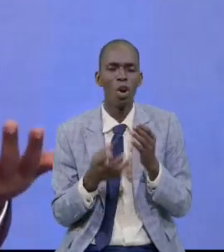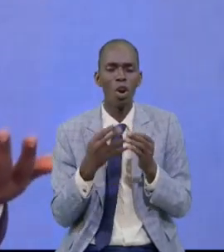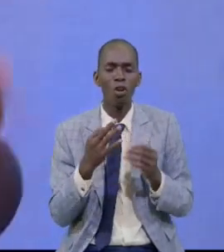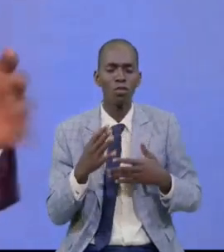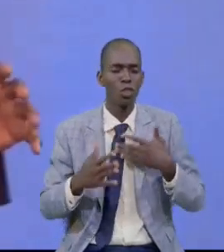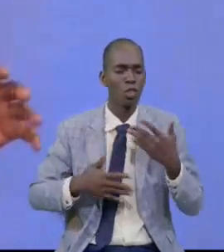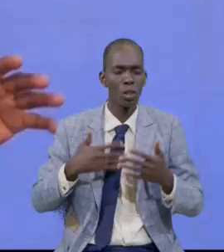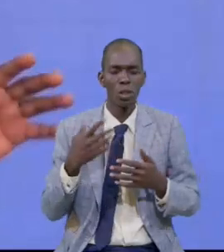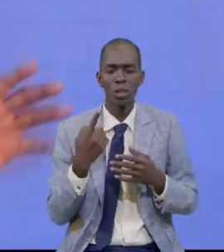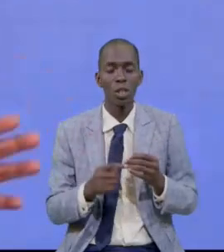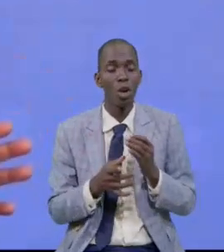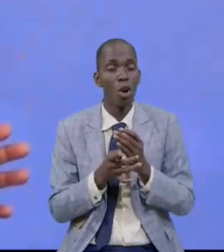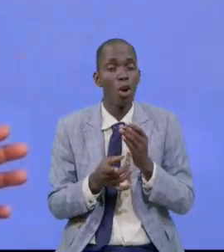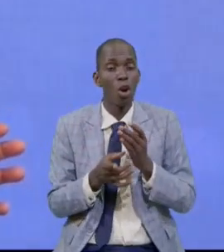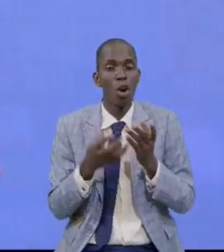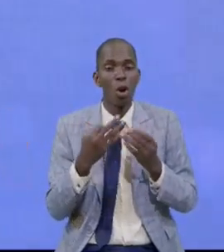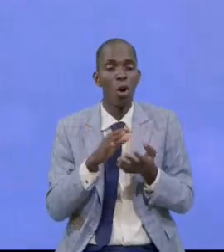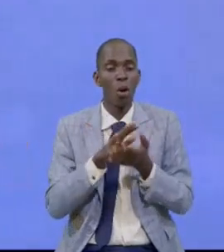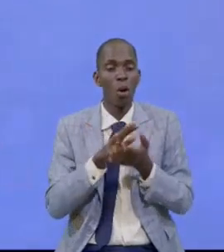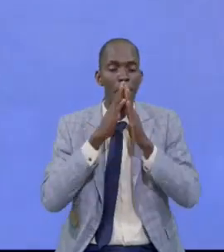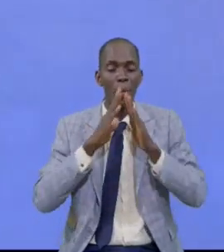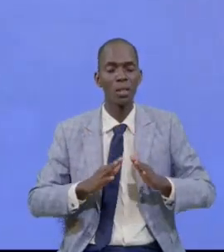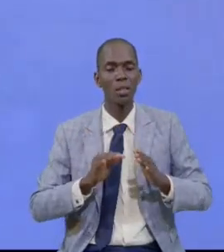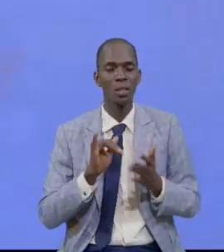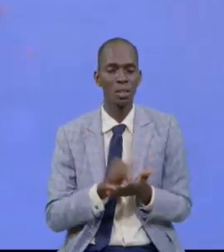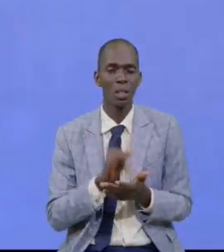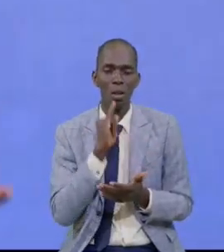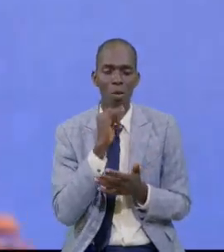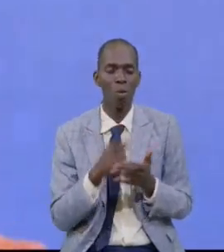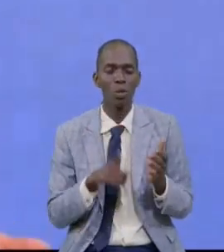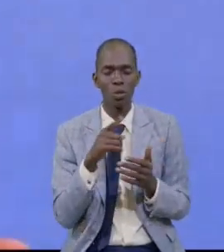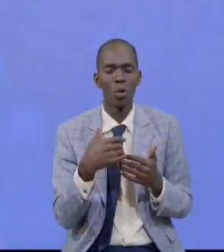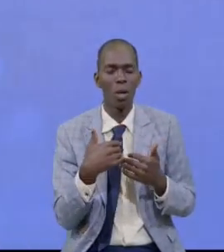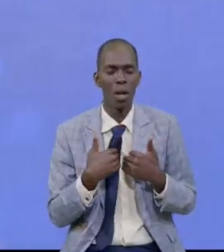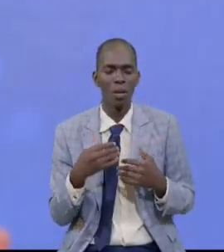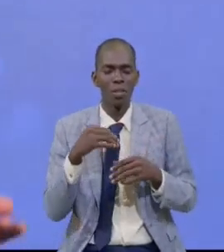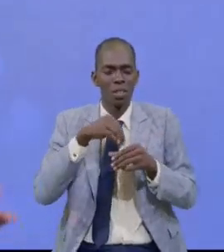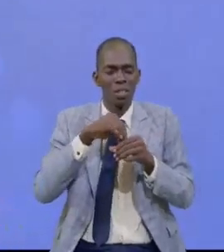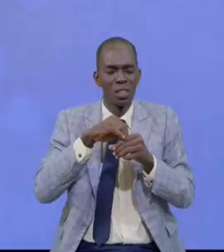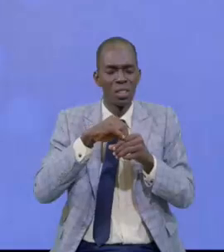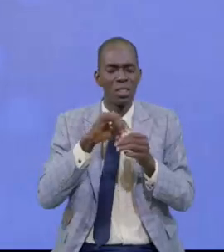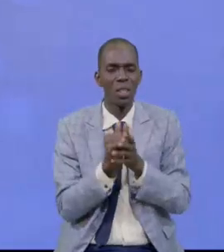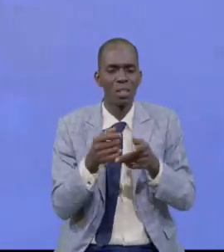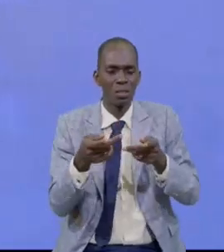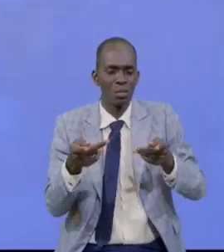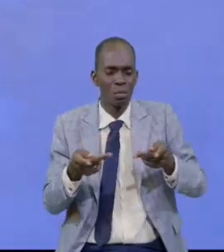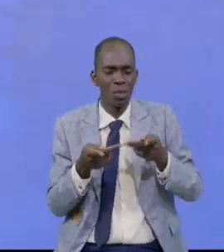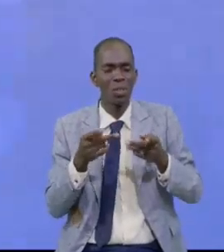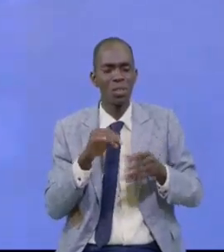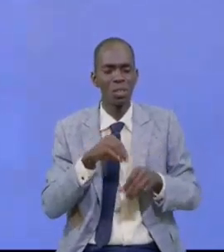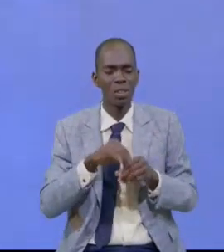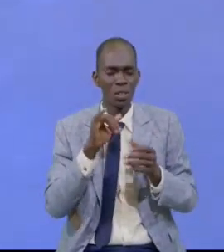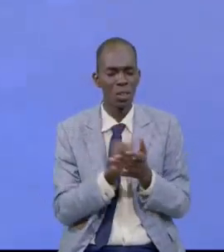of peace. That's what you have inside that vessel. And you are bearing the vessel. What